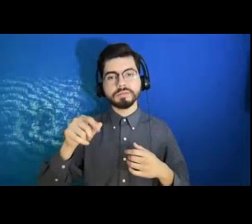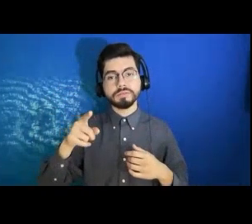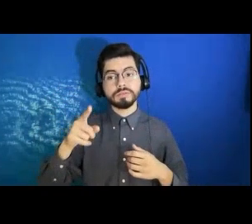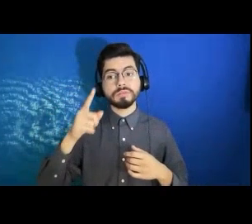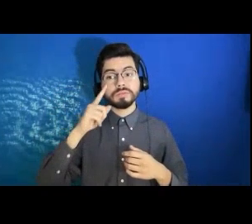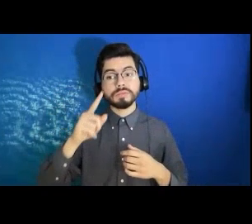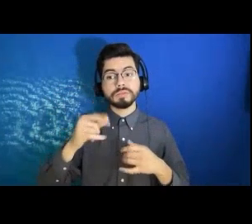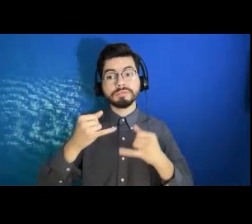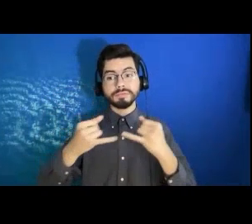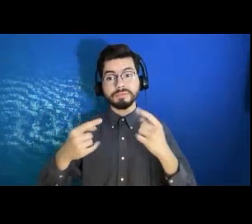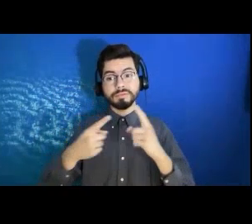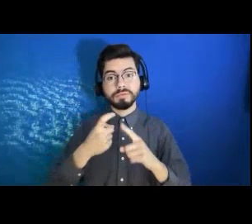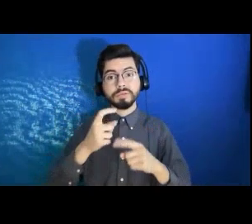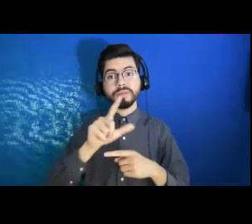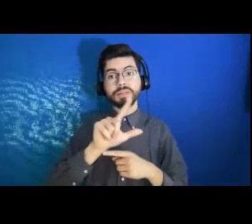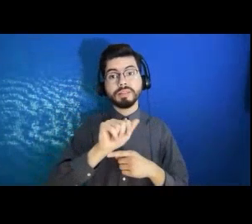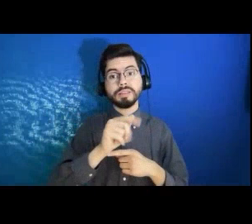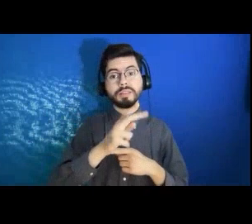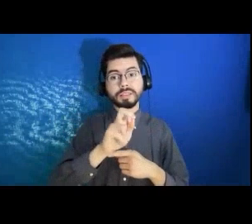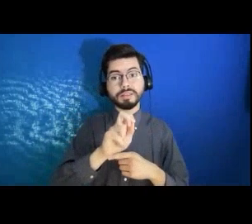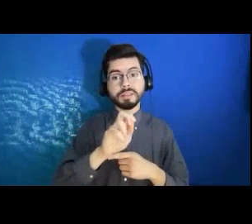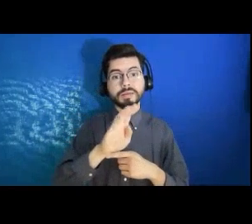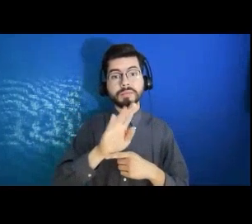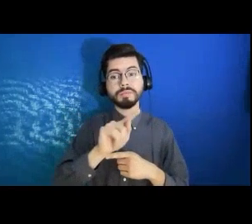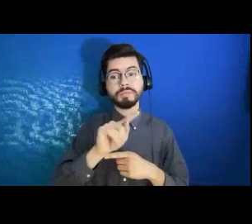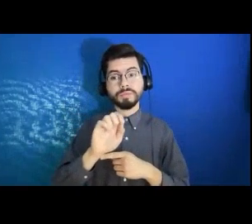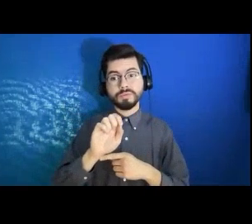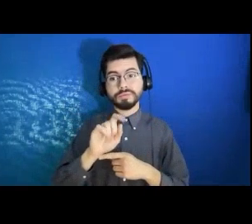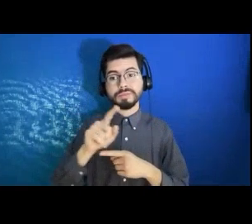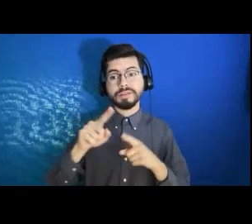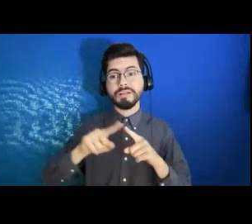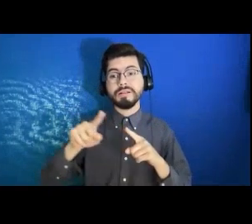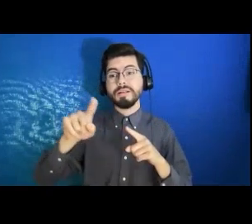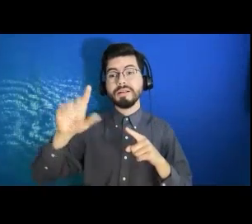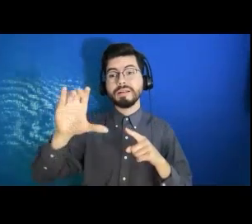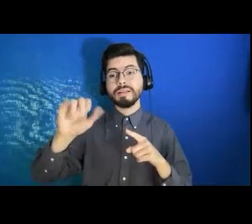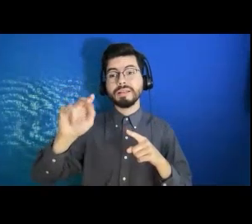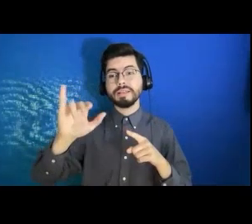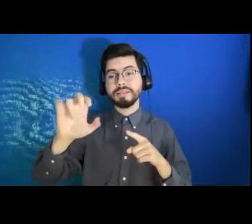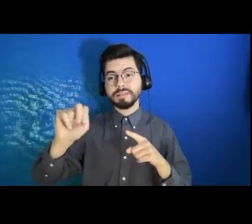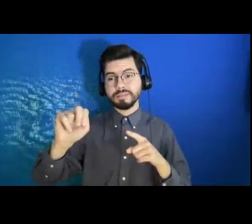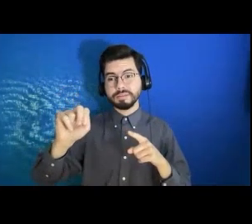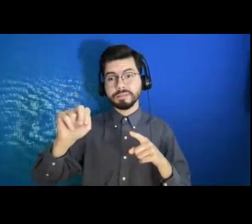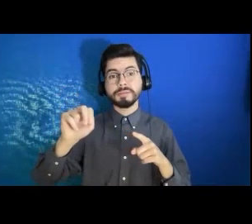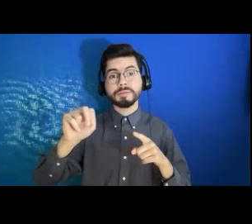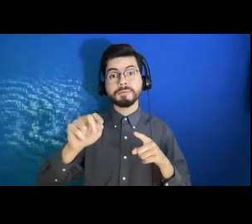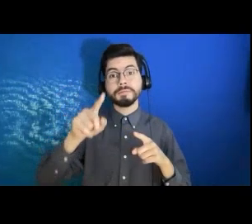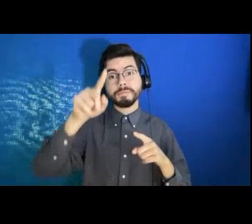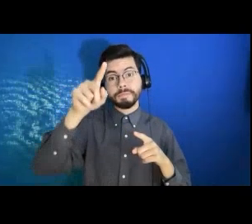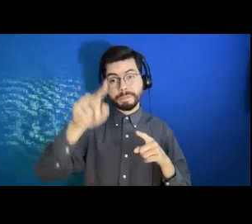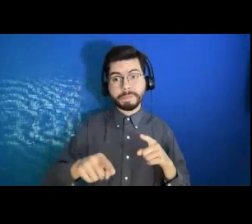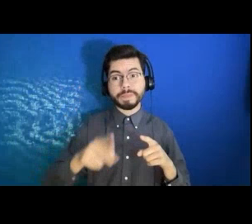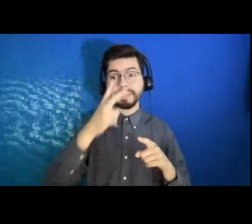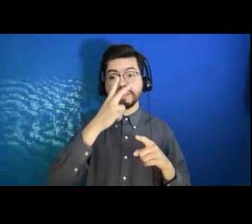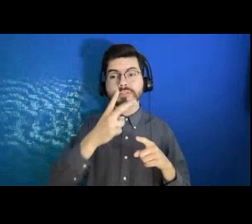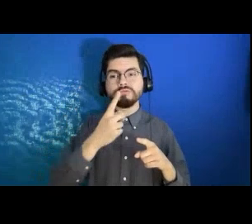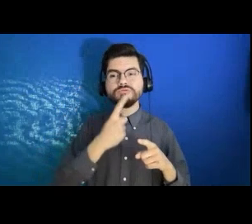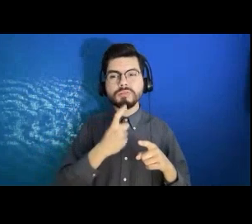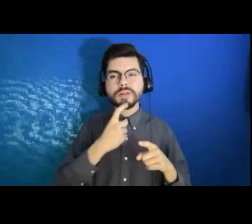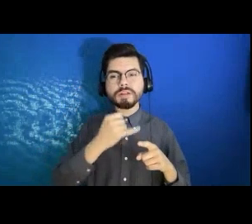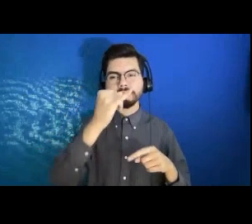from Lake Butte up to Canyon. And in the vertical, you can see these two kind of red lines right here. So this